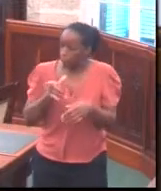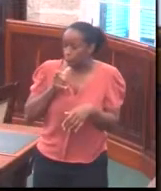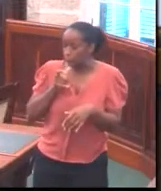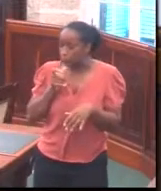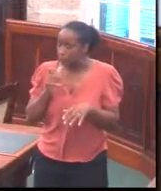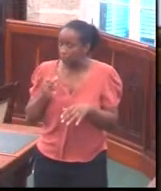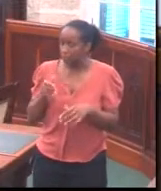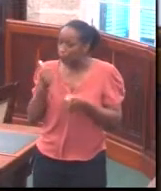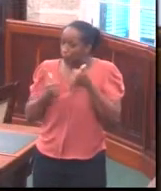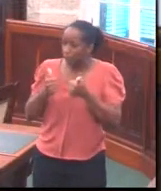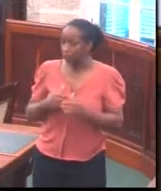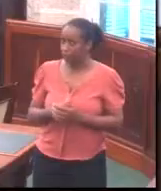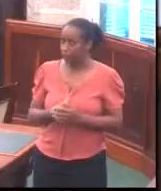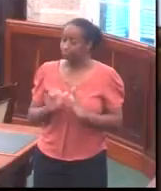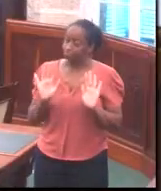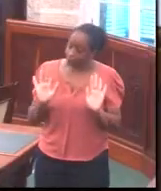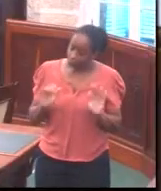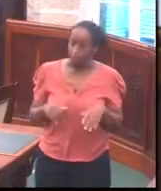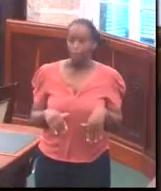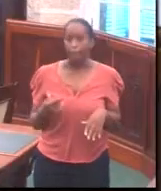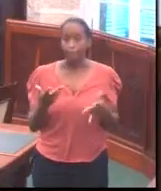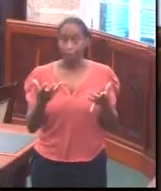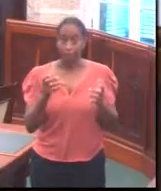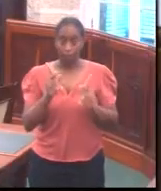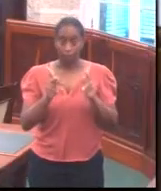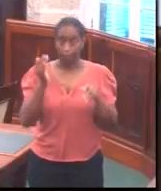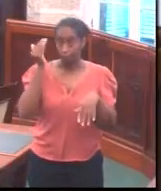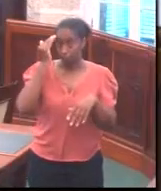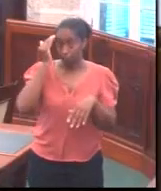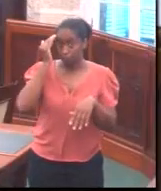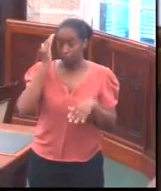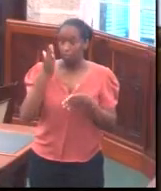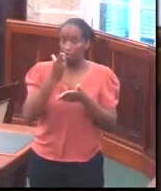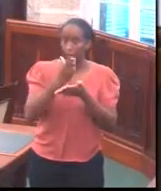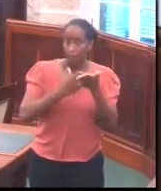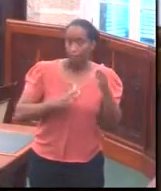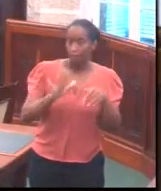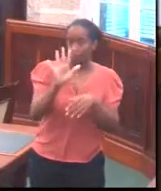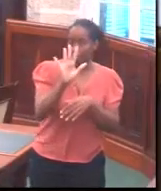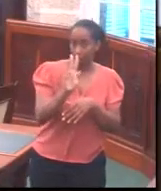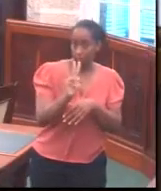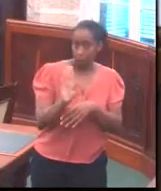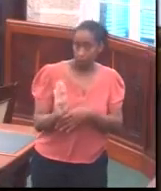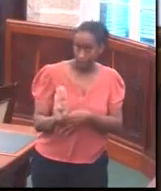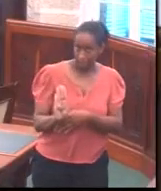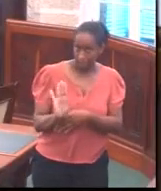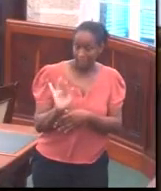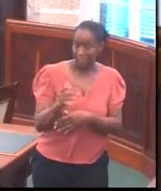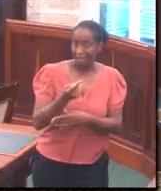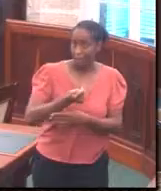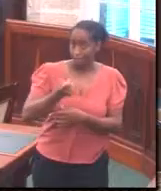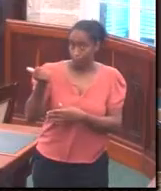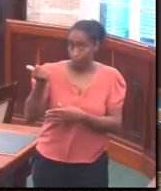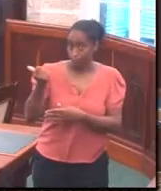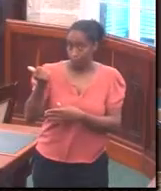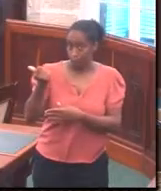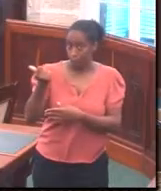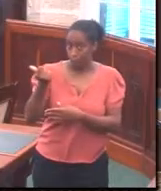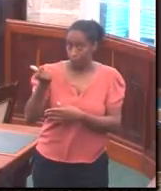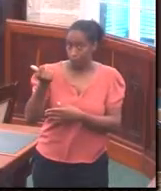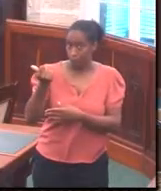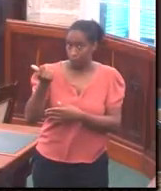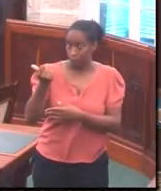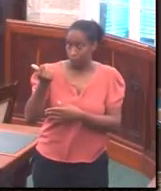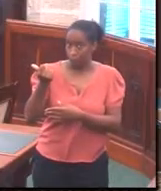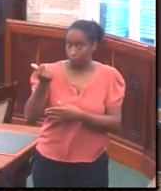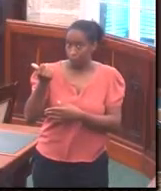want the public to know that 52B, the deletion of 52B, the exclusion, the excision of 52B from this legislation still